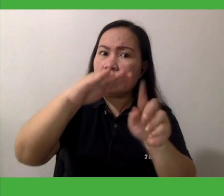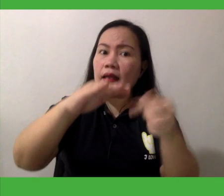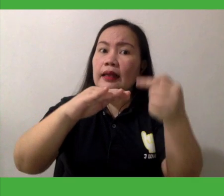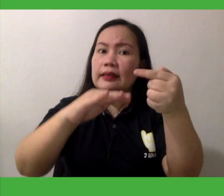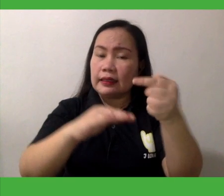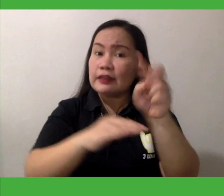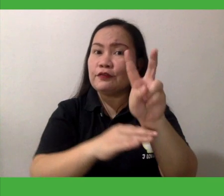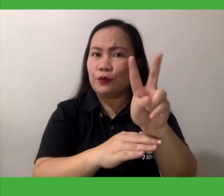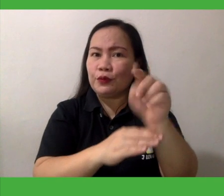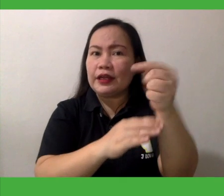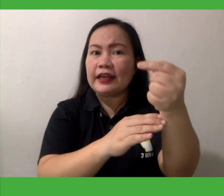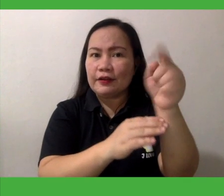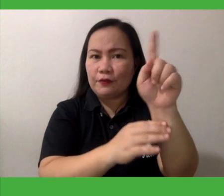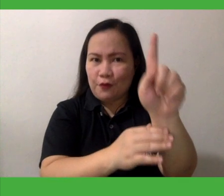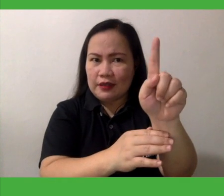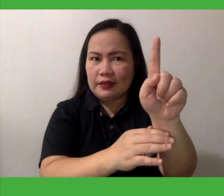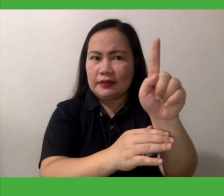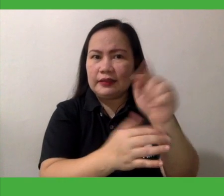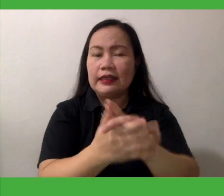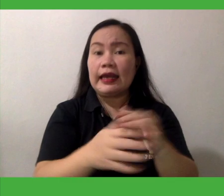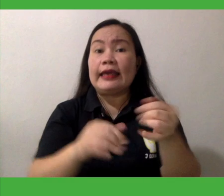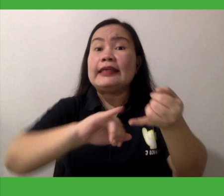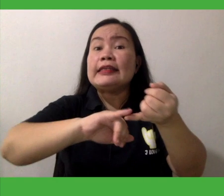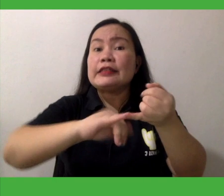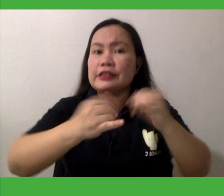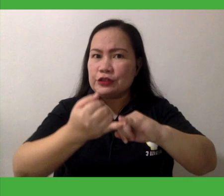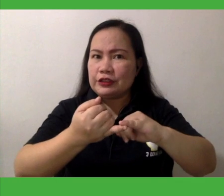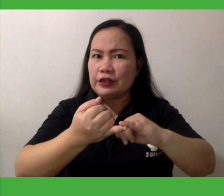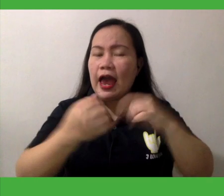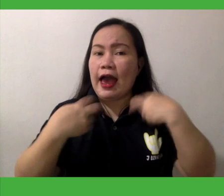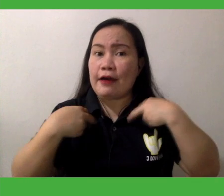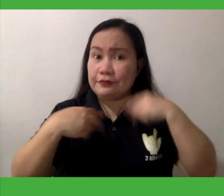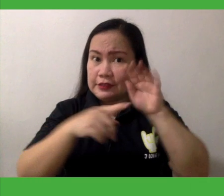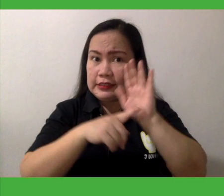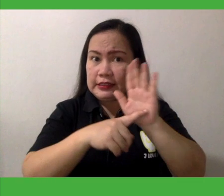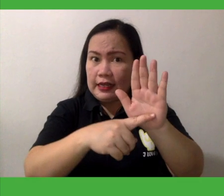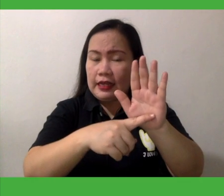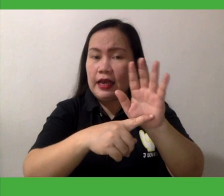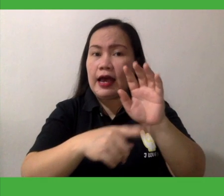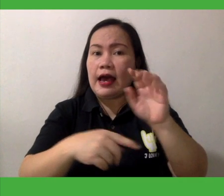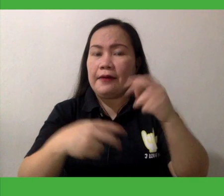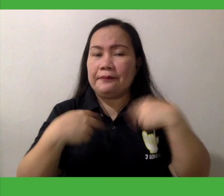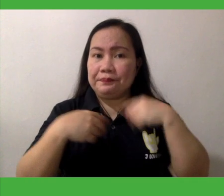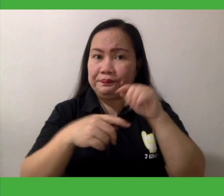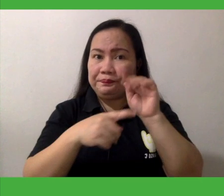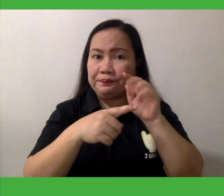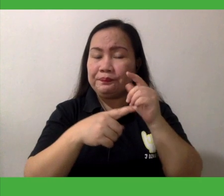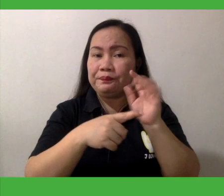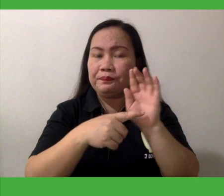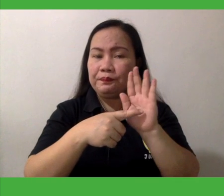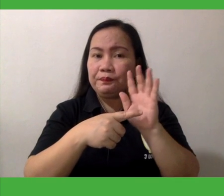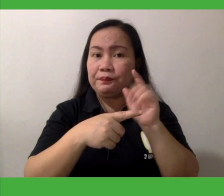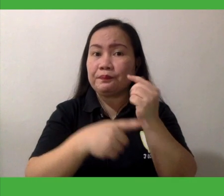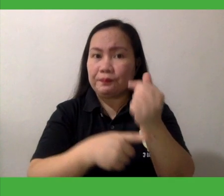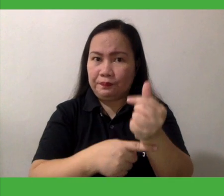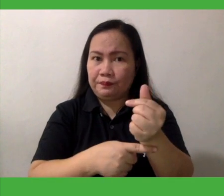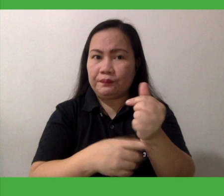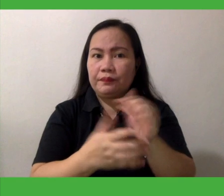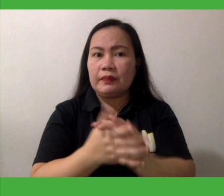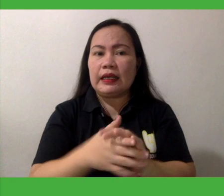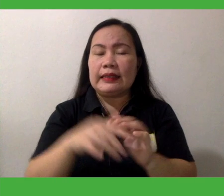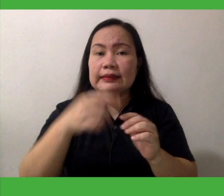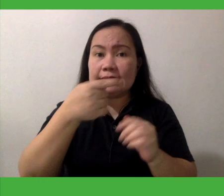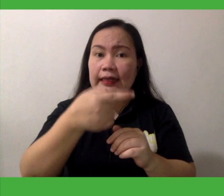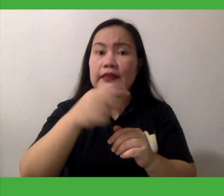negative 3. That is, negative 2, negative 1. So, the value of M, your variable, is negative